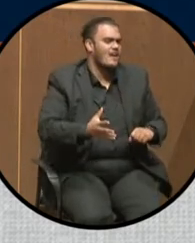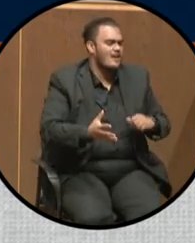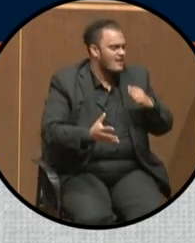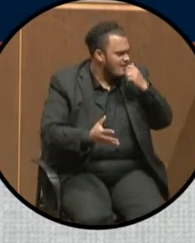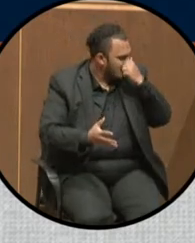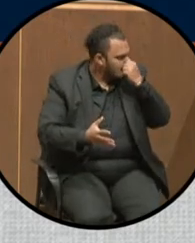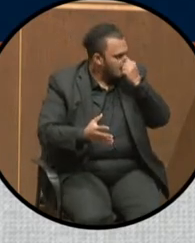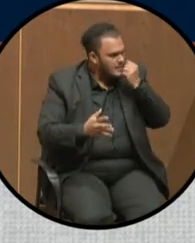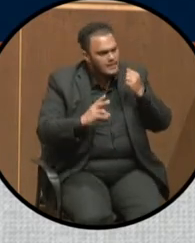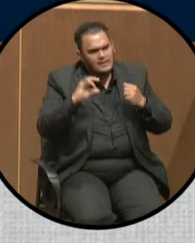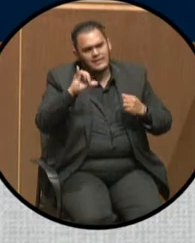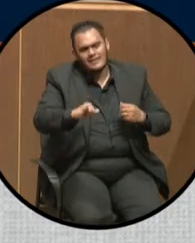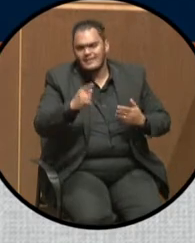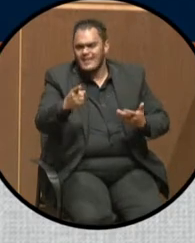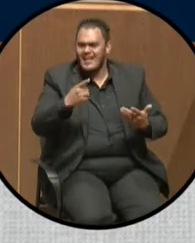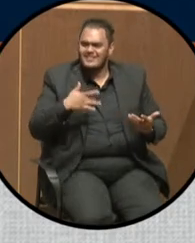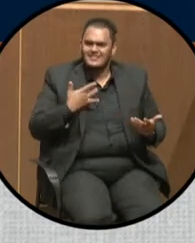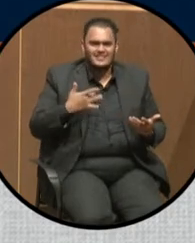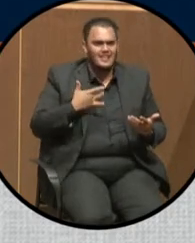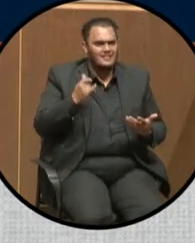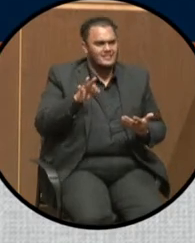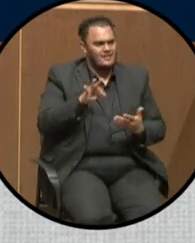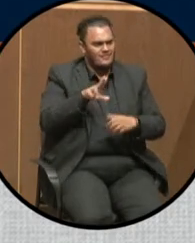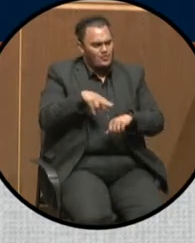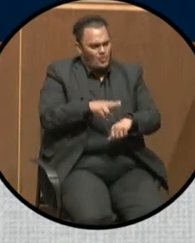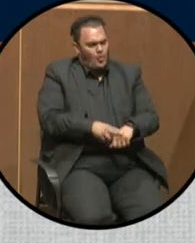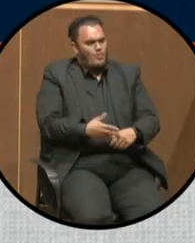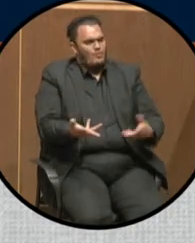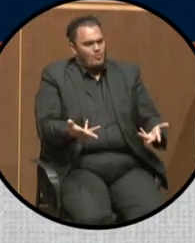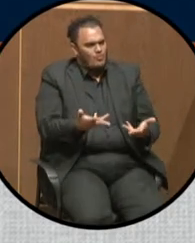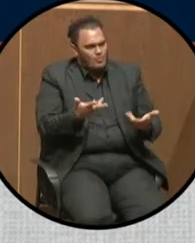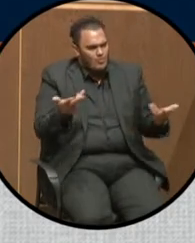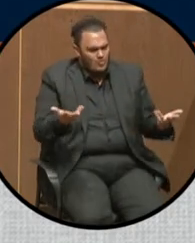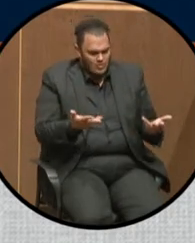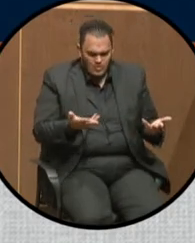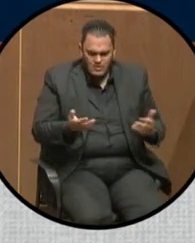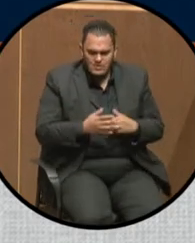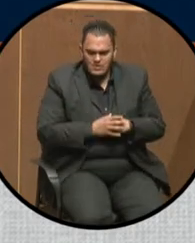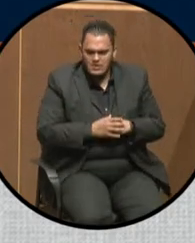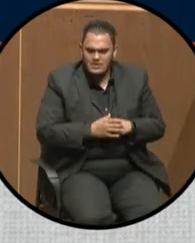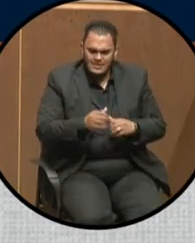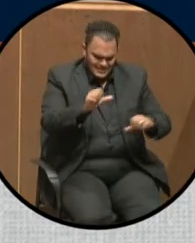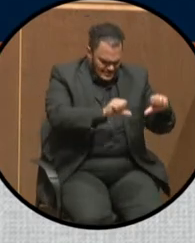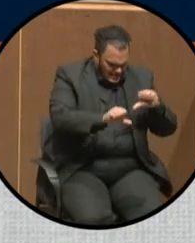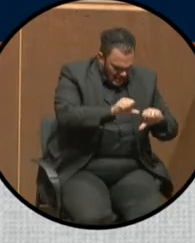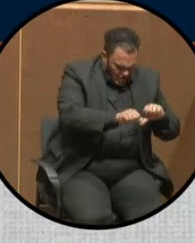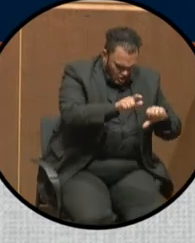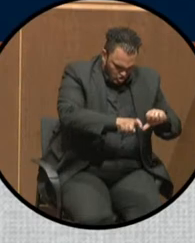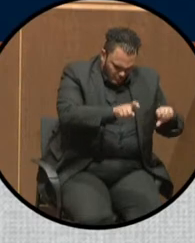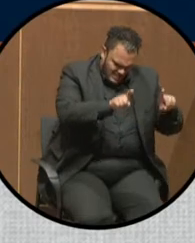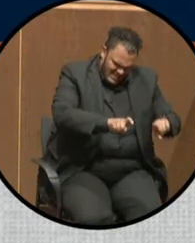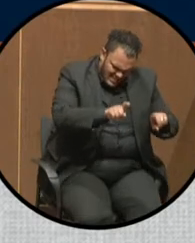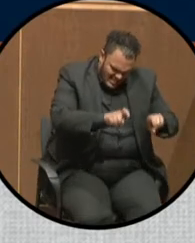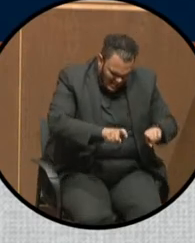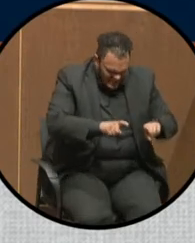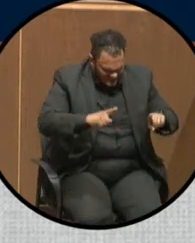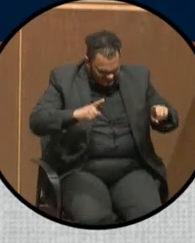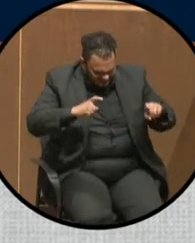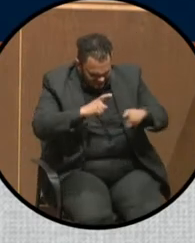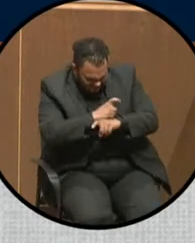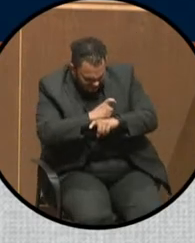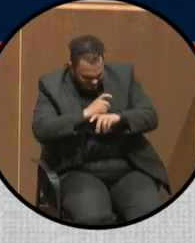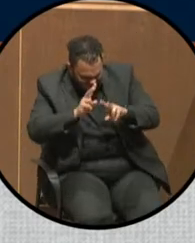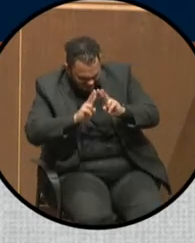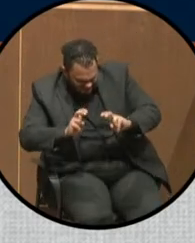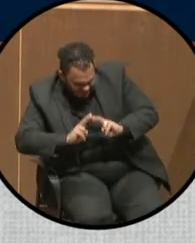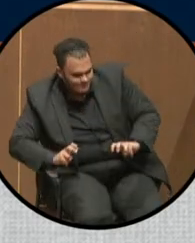normalcy. Science is supposed to be challenged, questions tested and scrutinized. That's the entire point. So